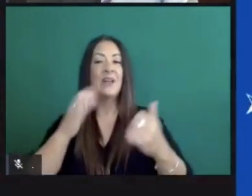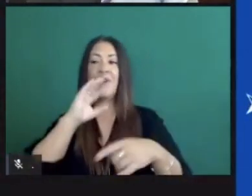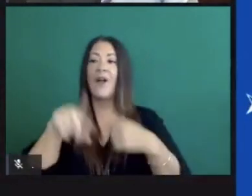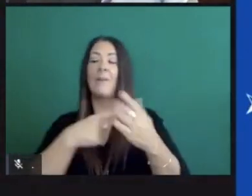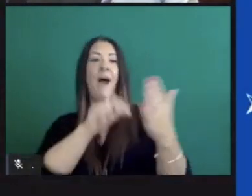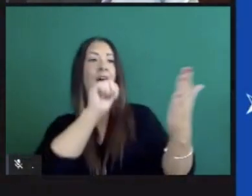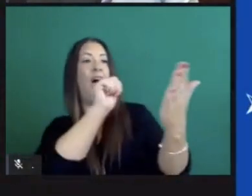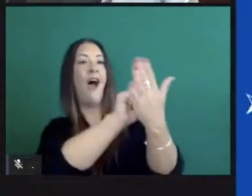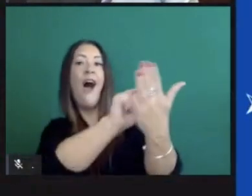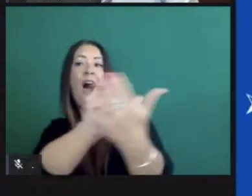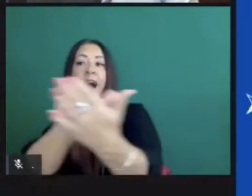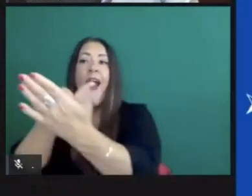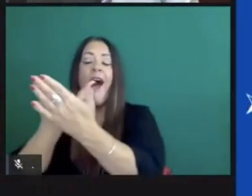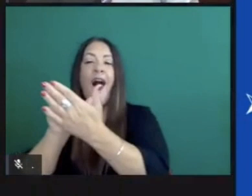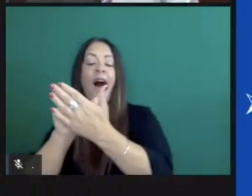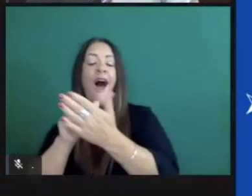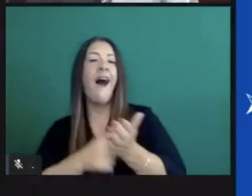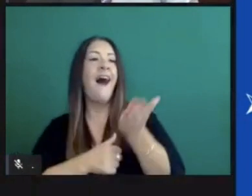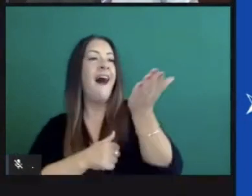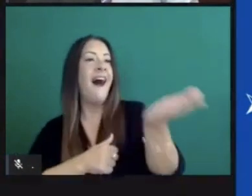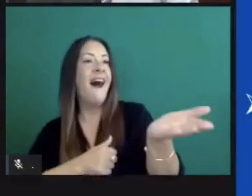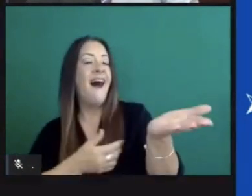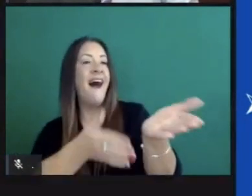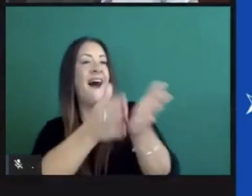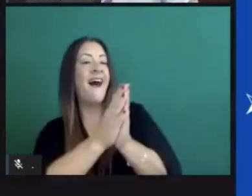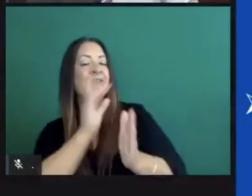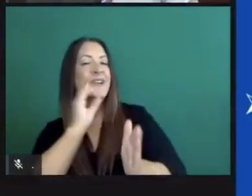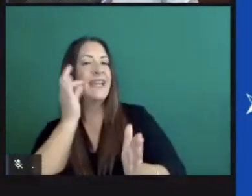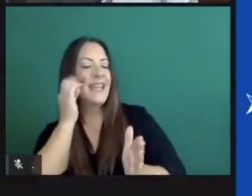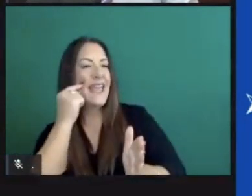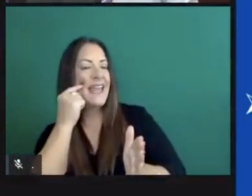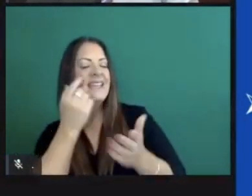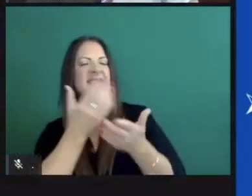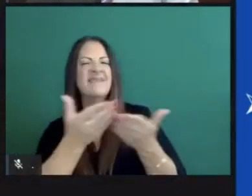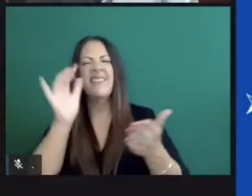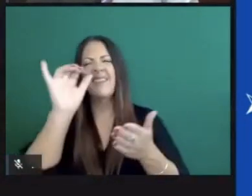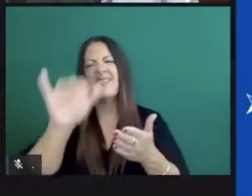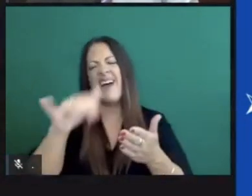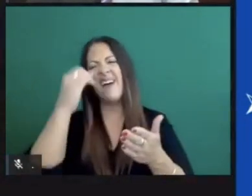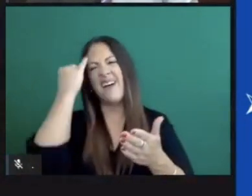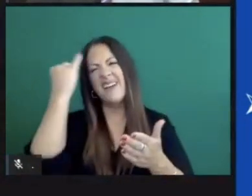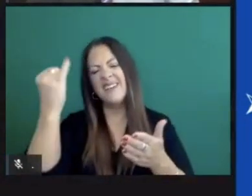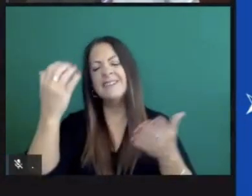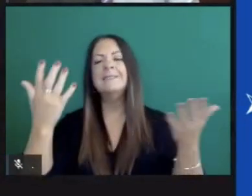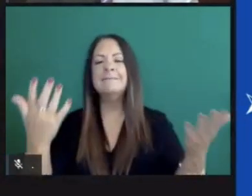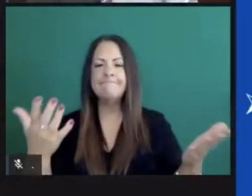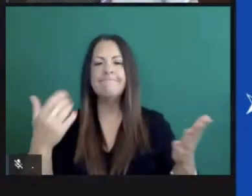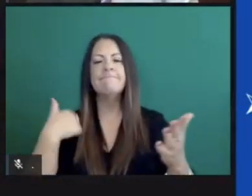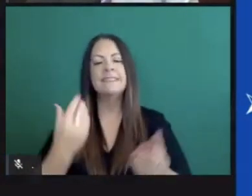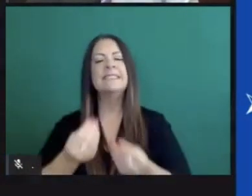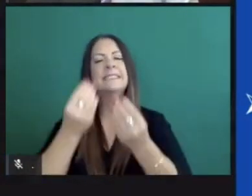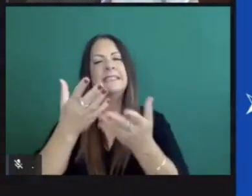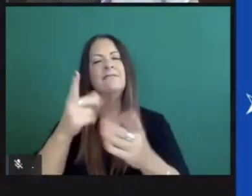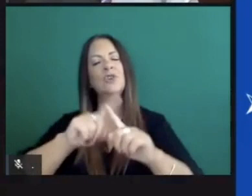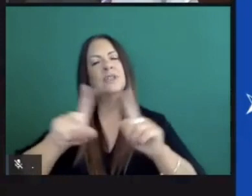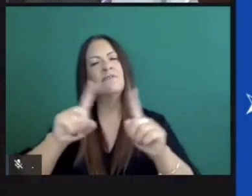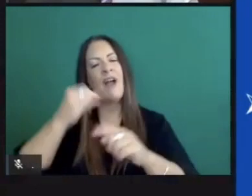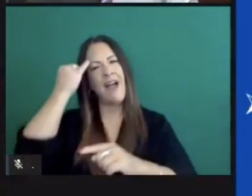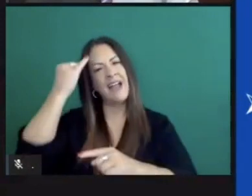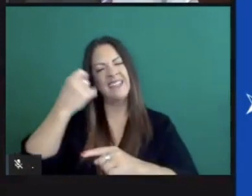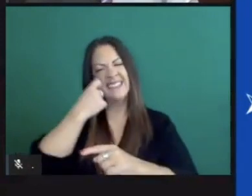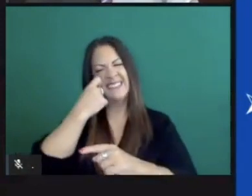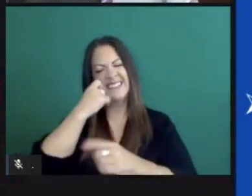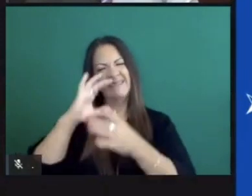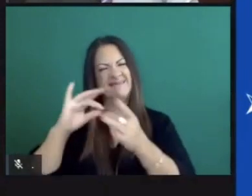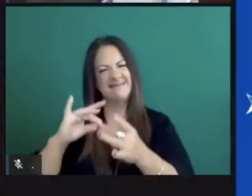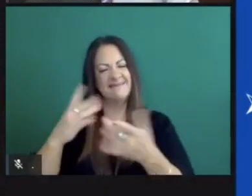Trick-or-treating, obviously a very important part of our guidance, and important part that I have said over the last many weeks